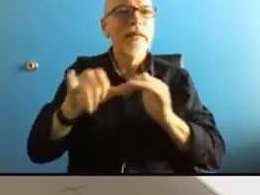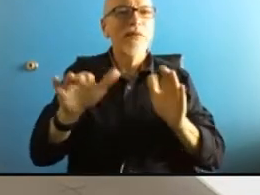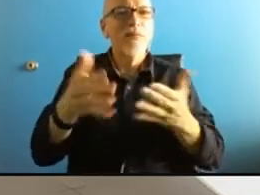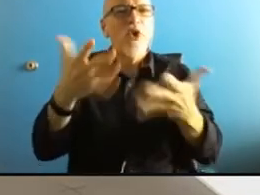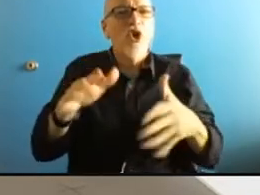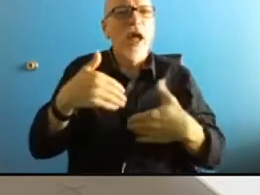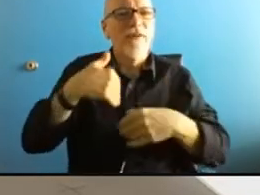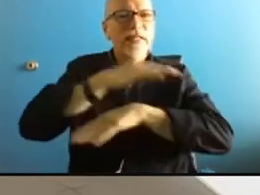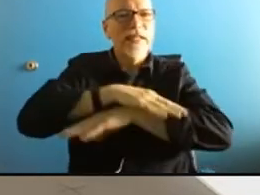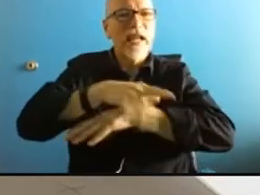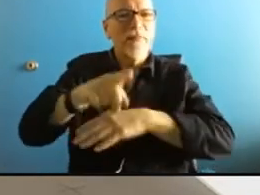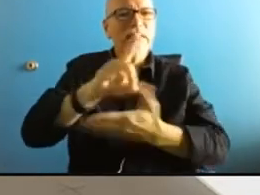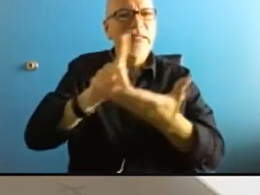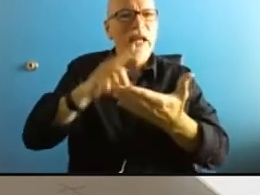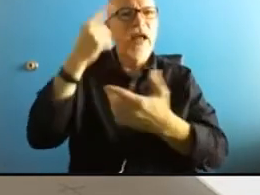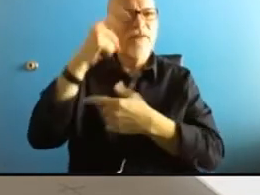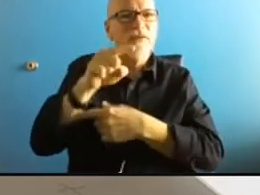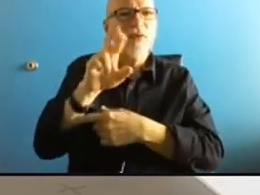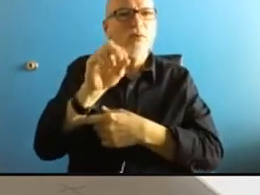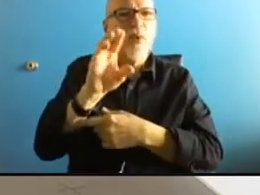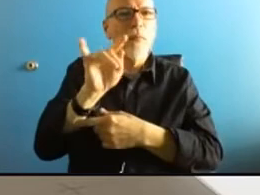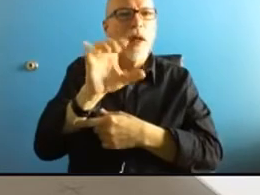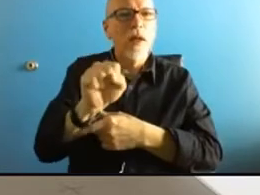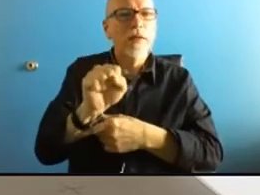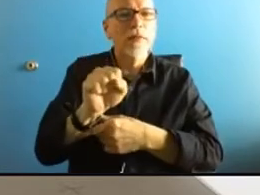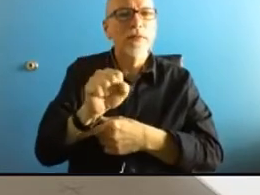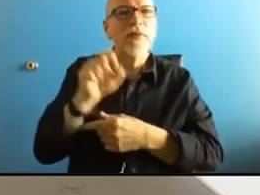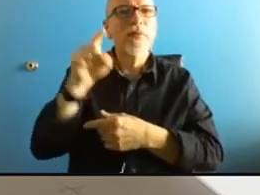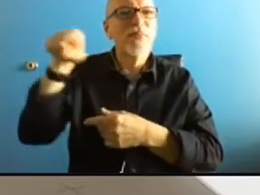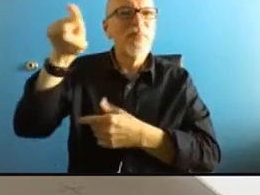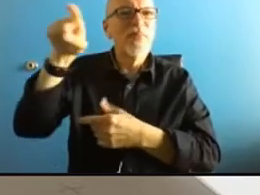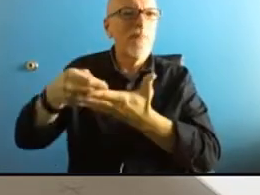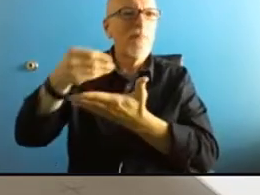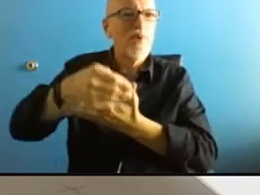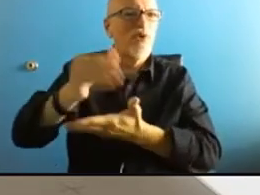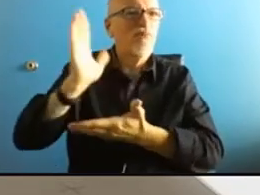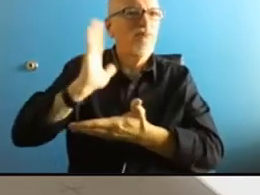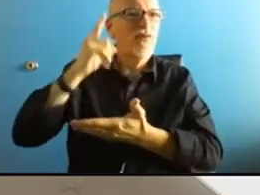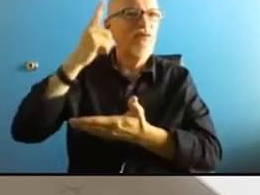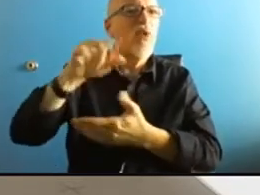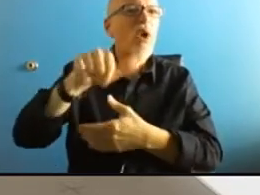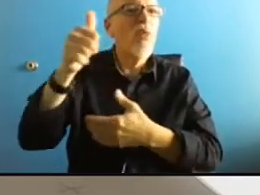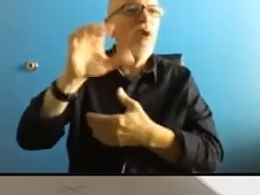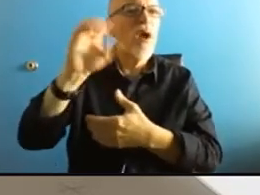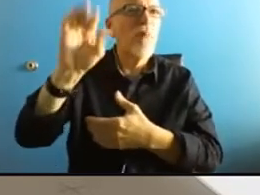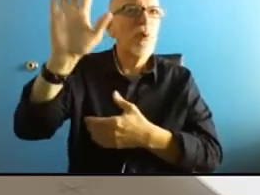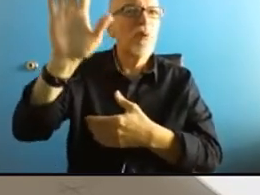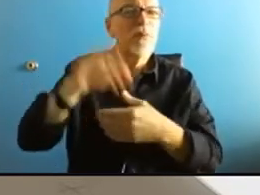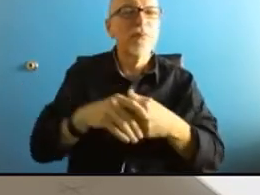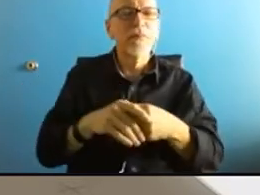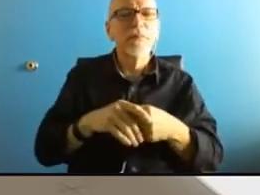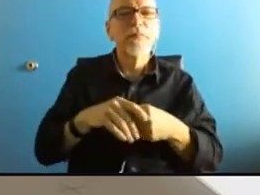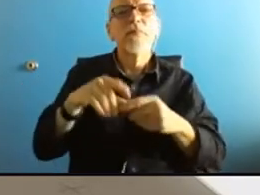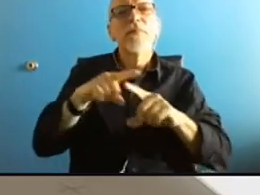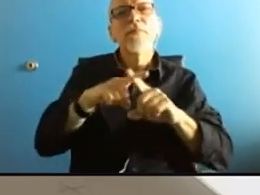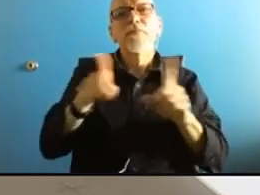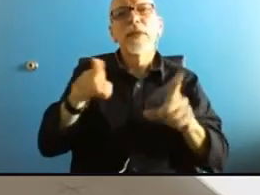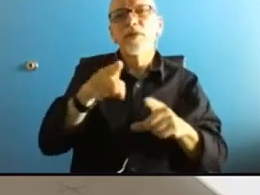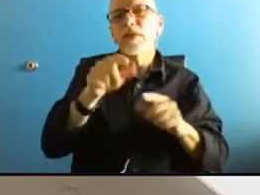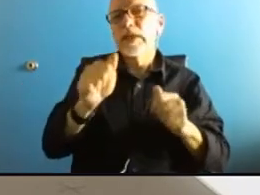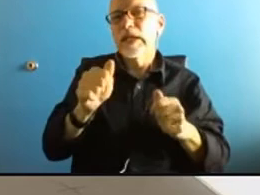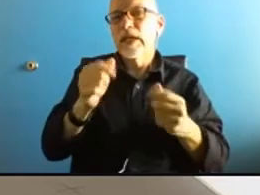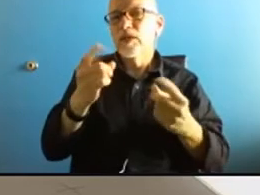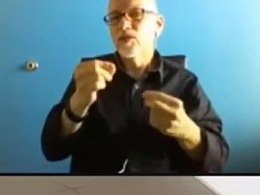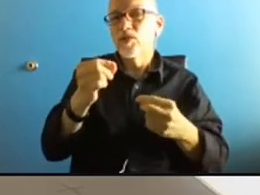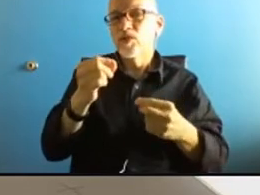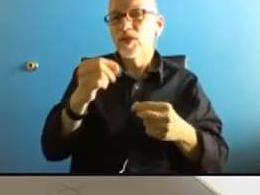that was designed for robotics that they purchased previously for another company. But what you can simply do in this